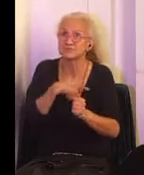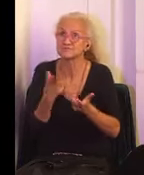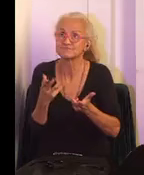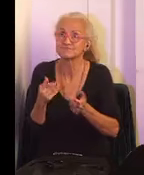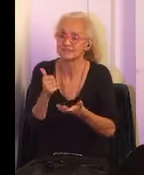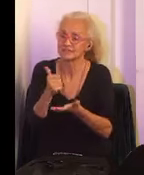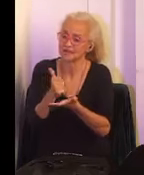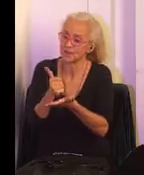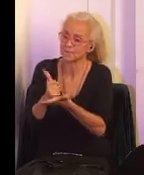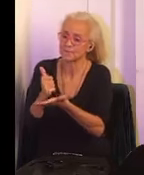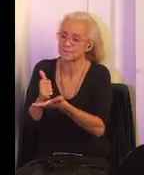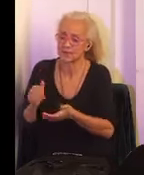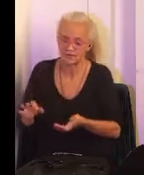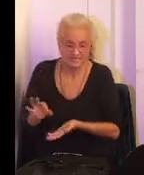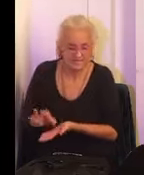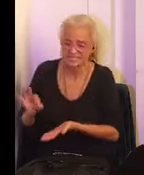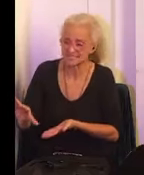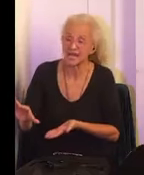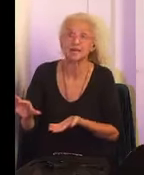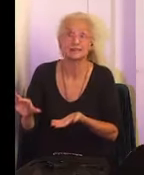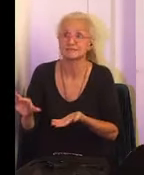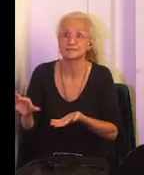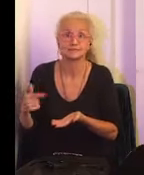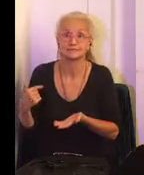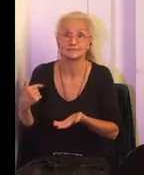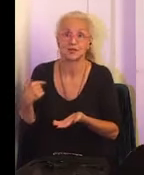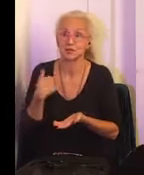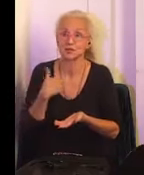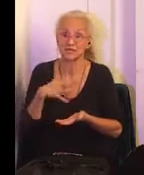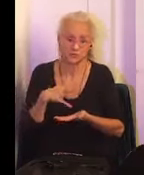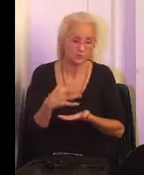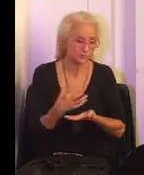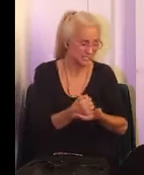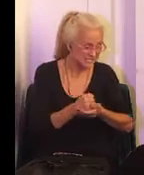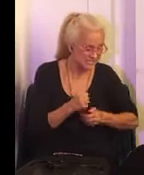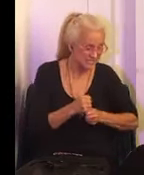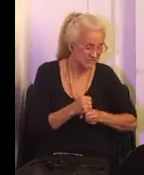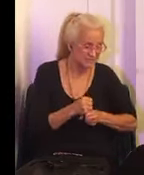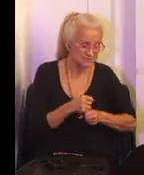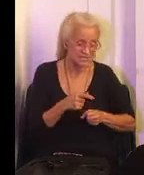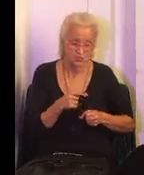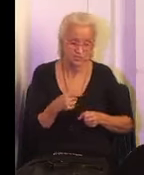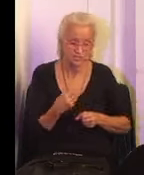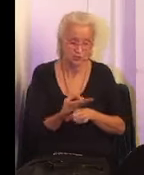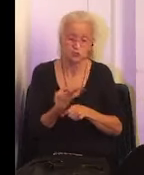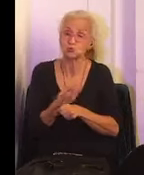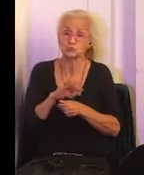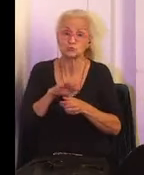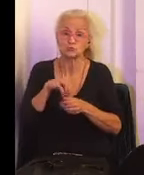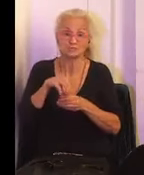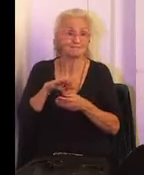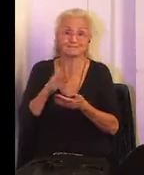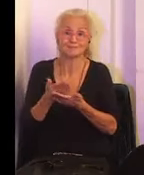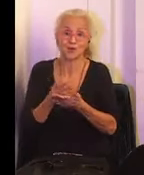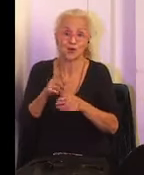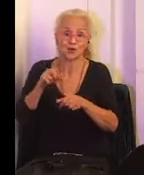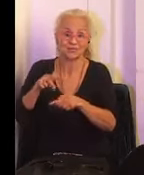and help the tithes that we receive to be used in all the needs